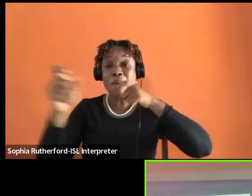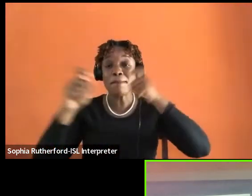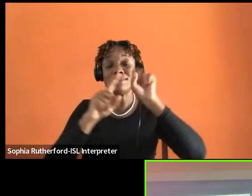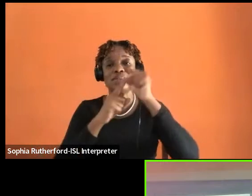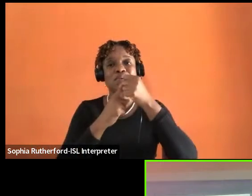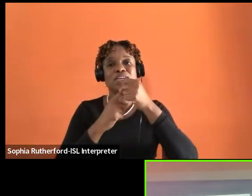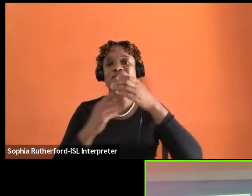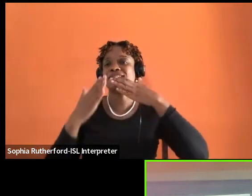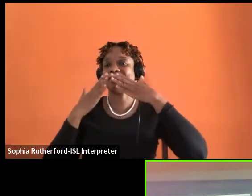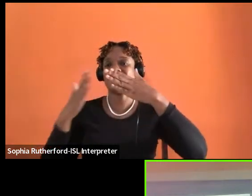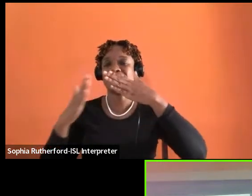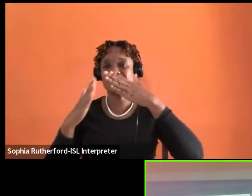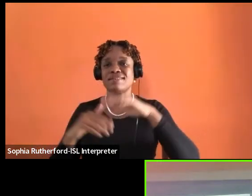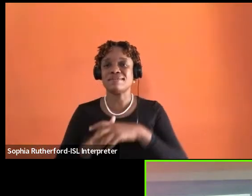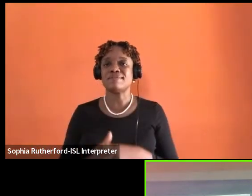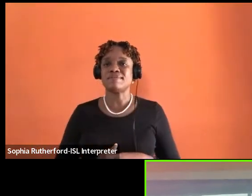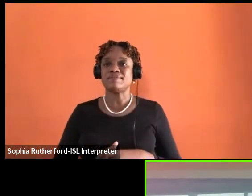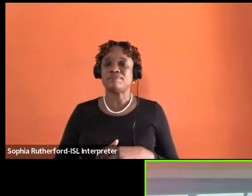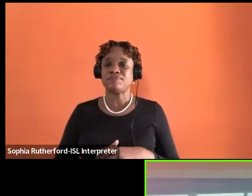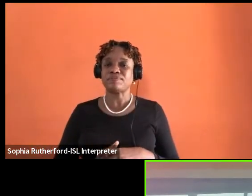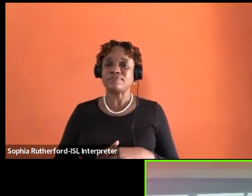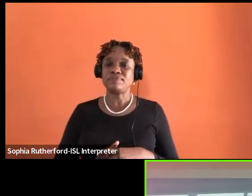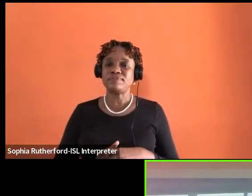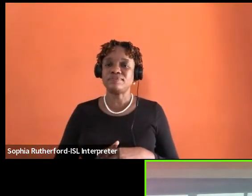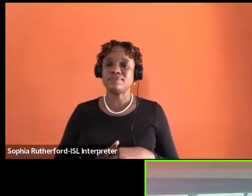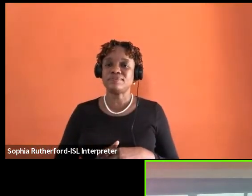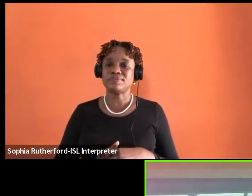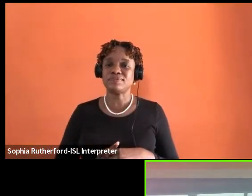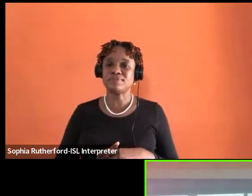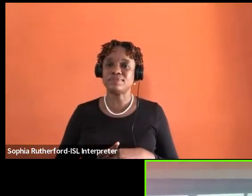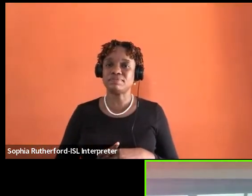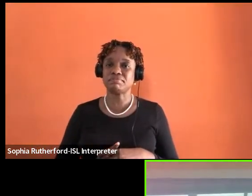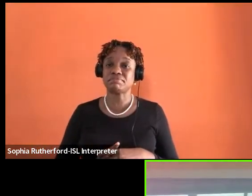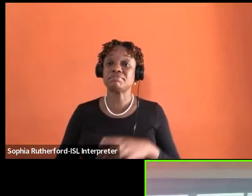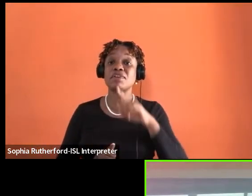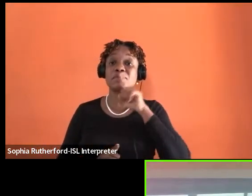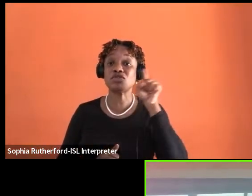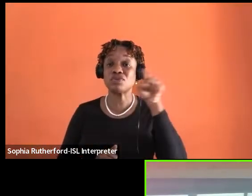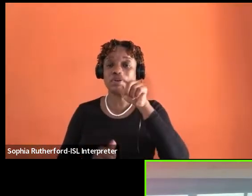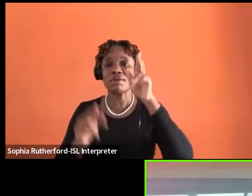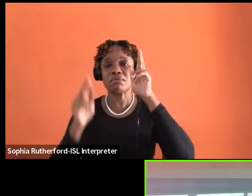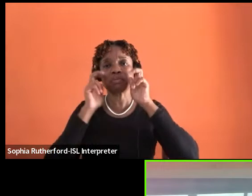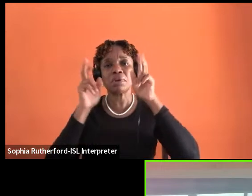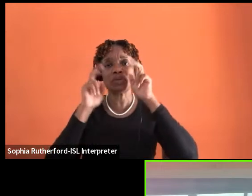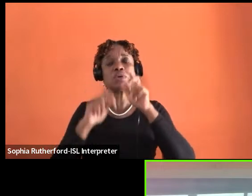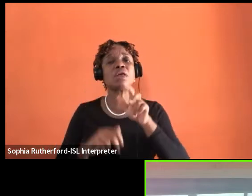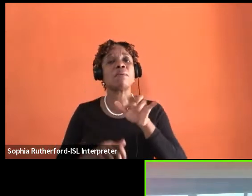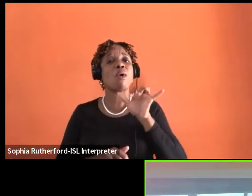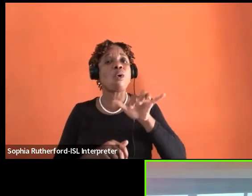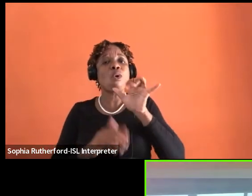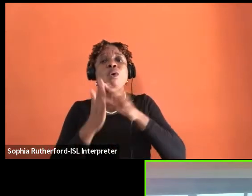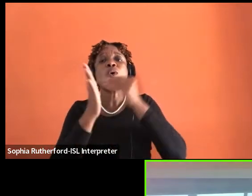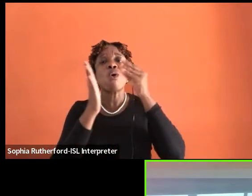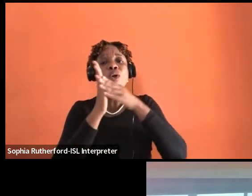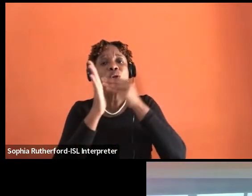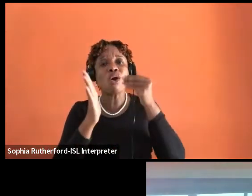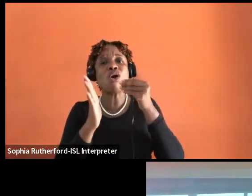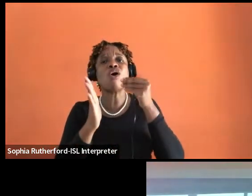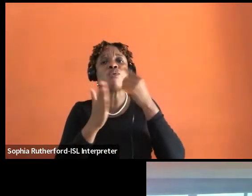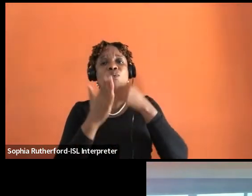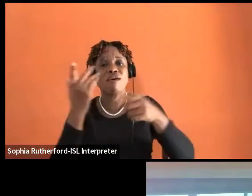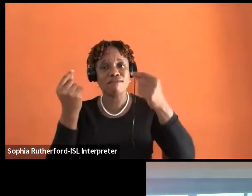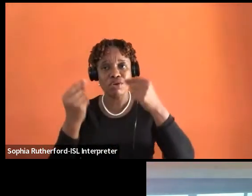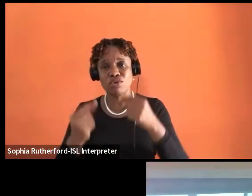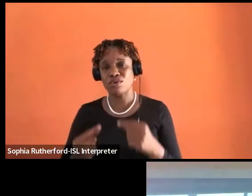that some of our other persons who are listening are learning from those comments. Okay,